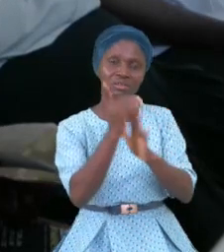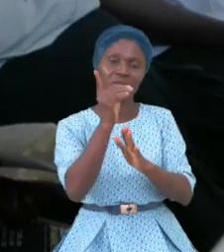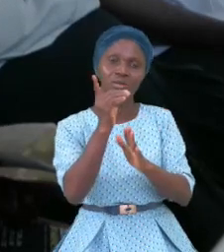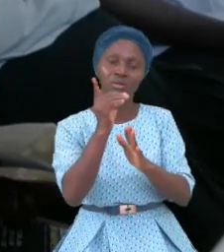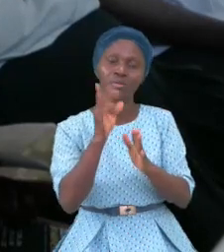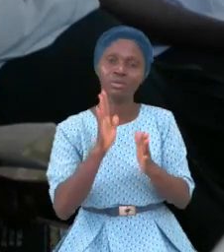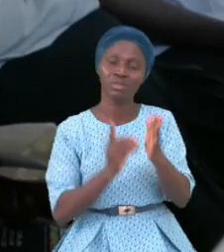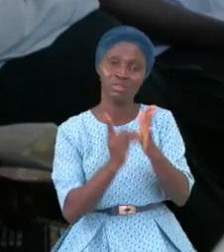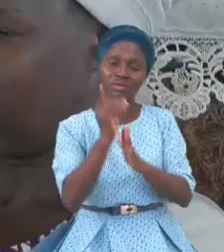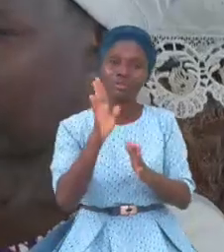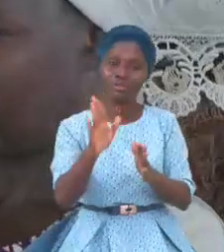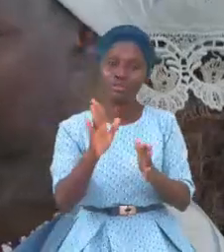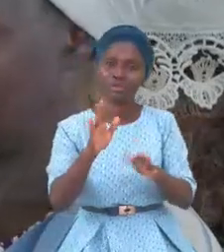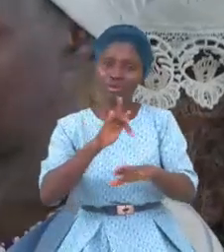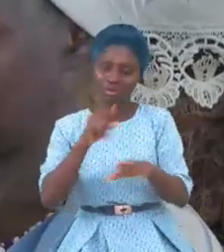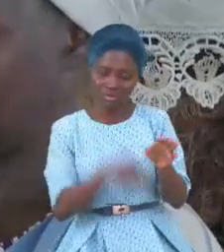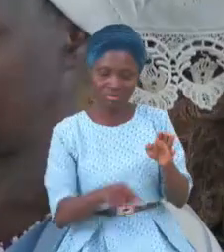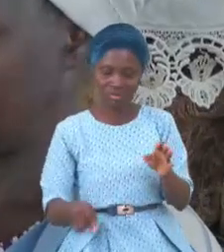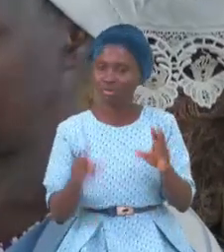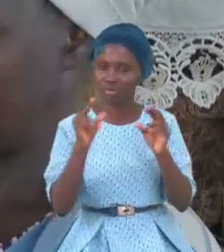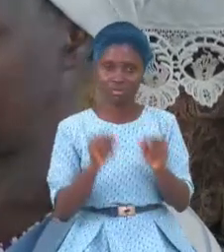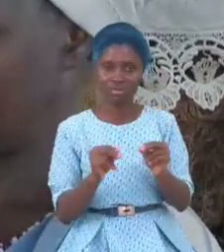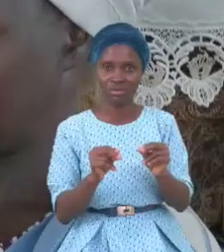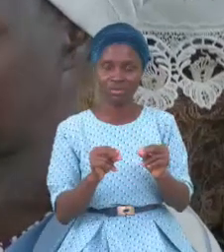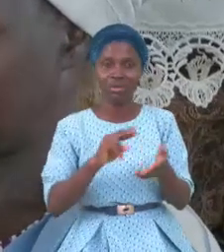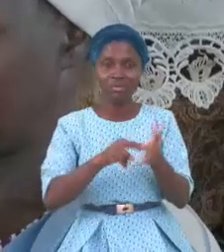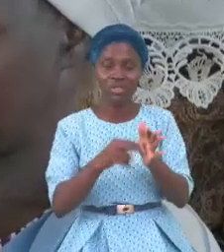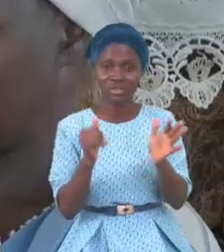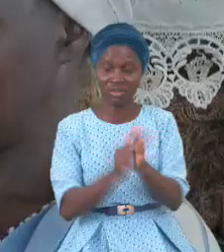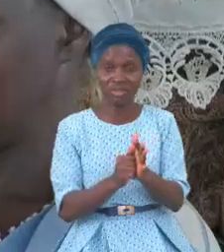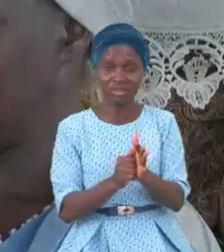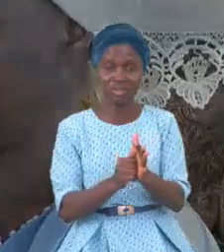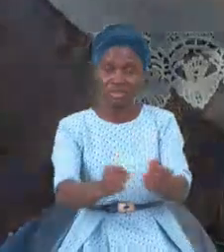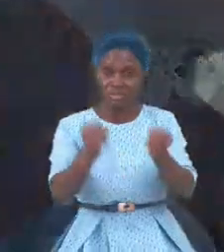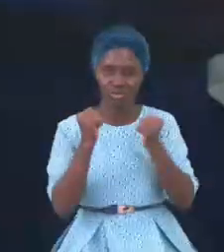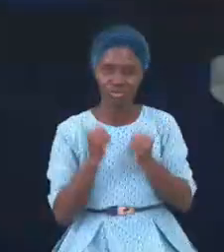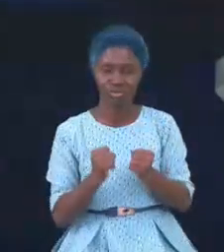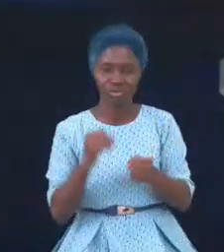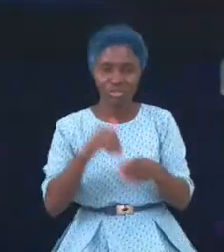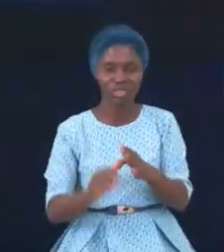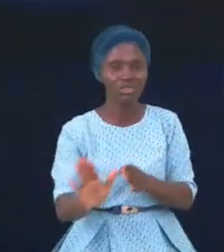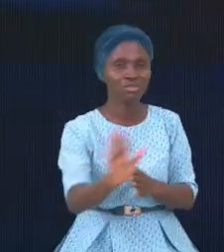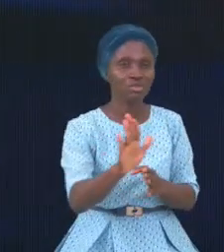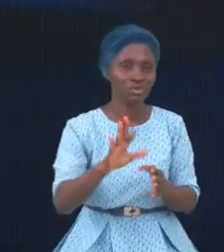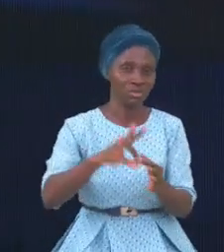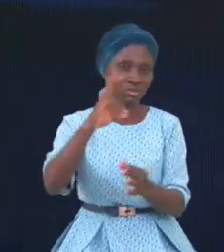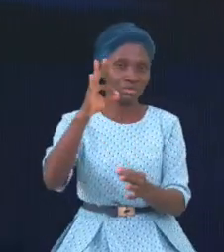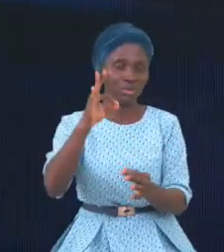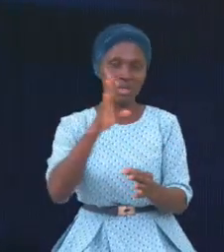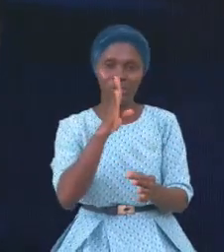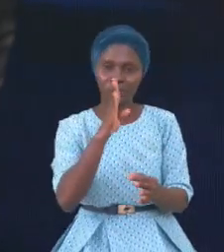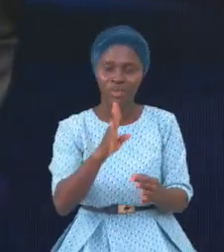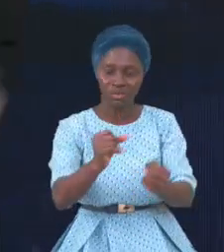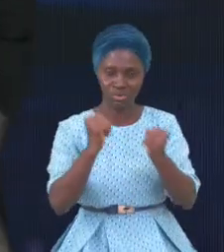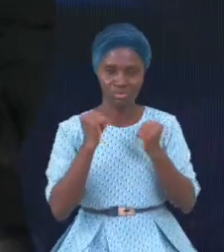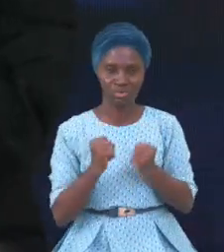that. He's talking about being strong in your spirit, being strong in your mind, being strong in the inner